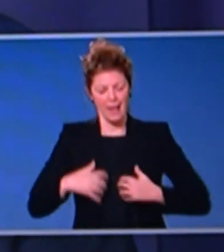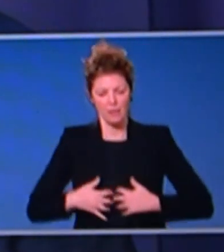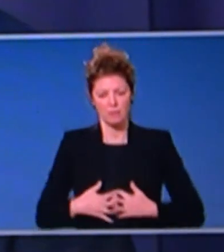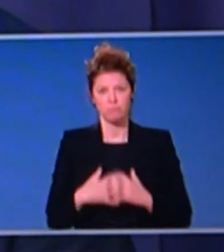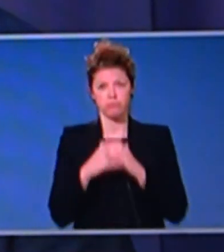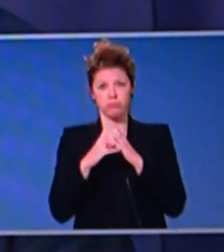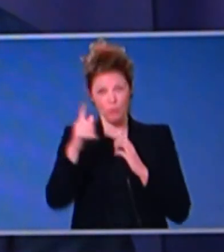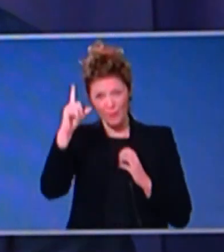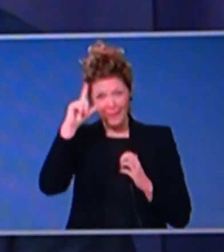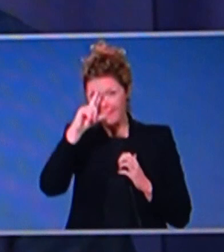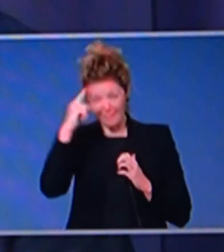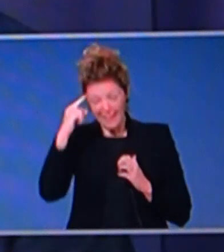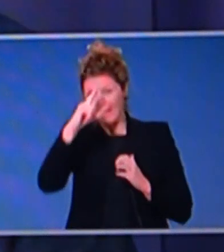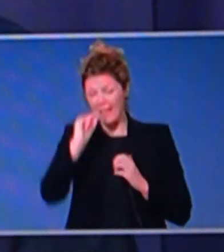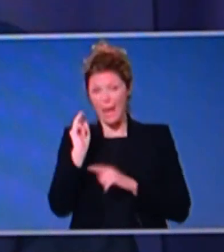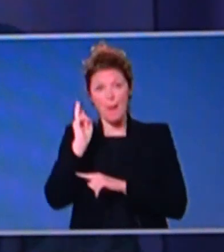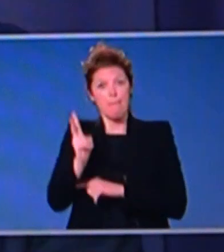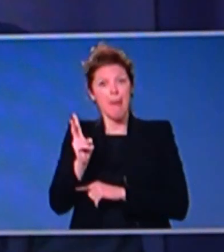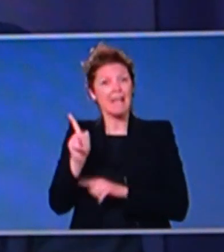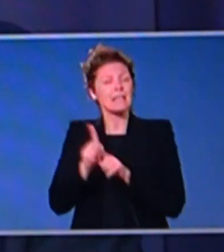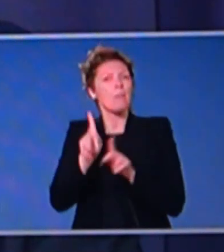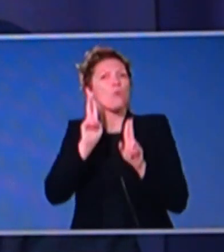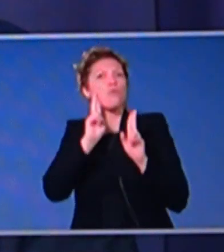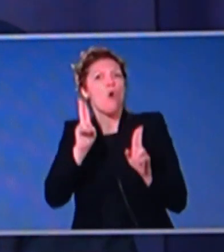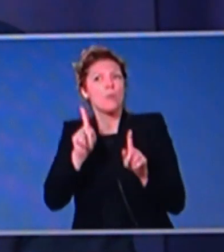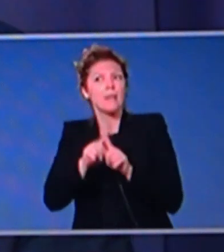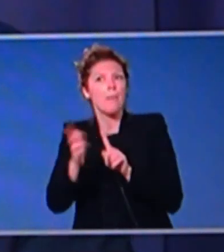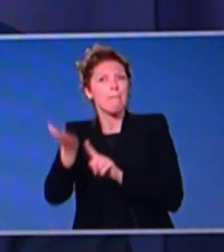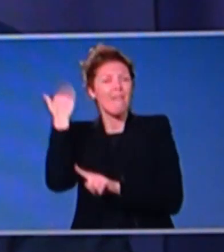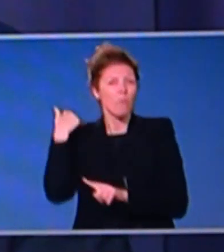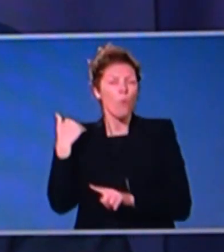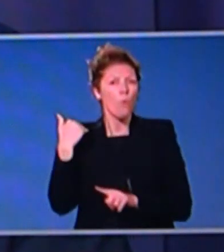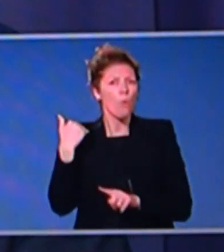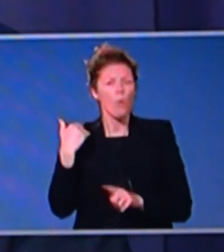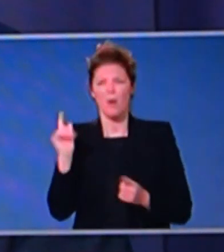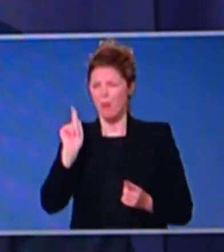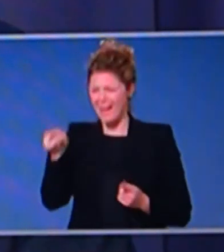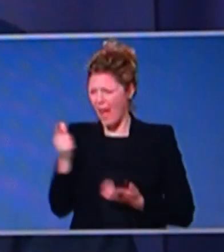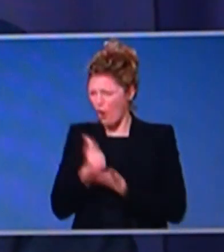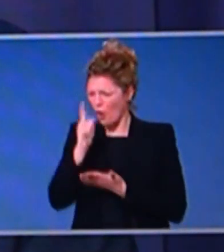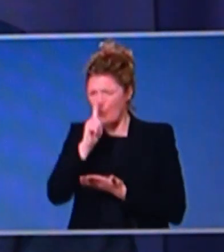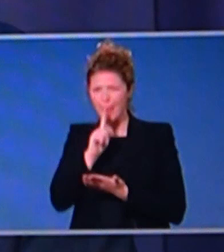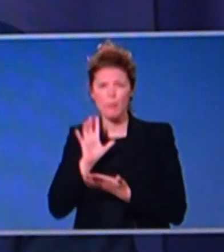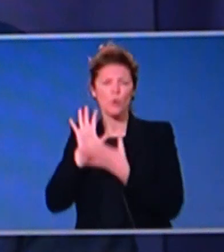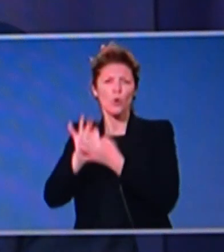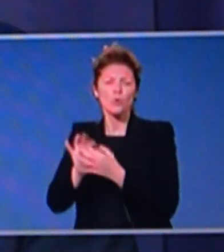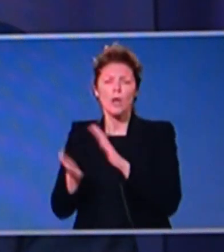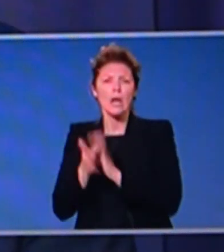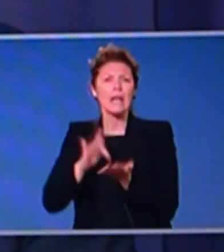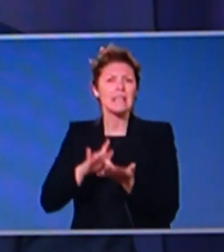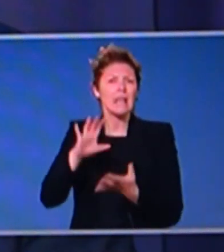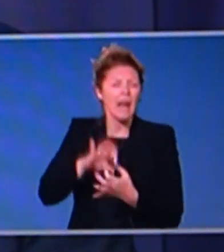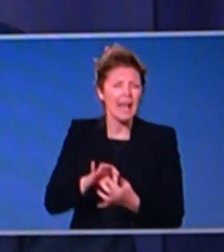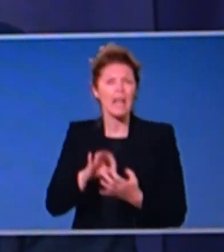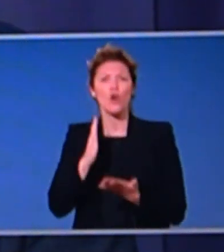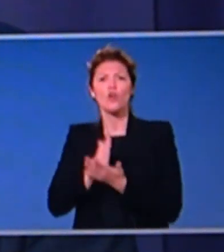to its original level? You just said in your opening remarks 800,000 people have signed up. Or would you be prepared to taper it or revert it to a higher